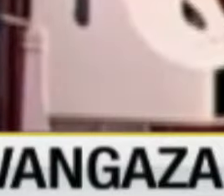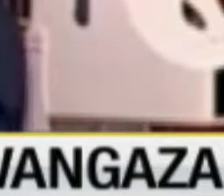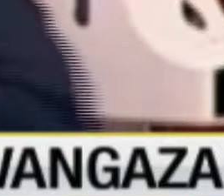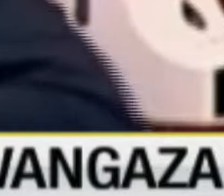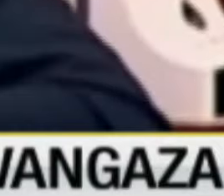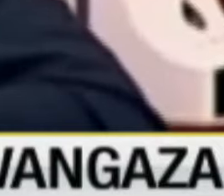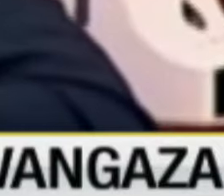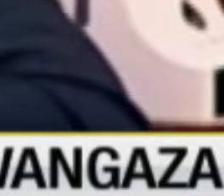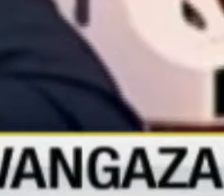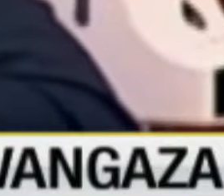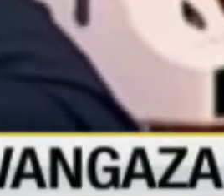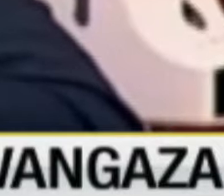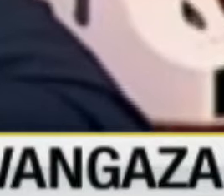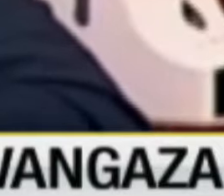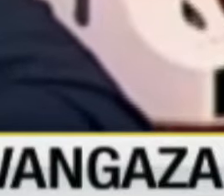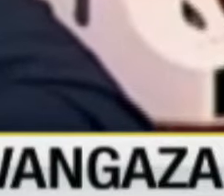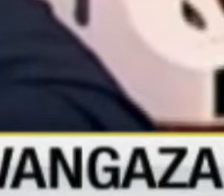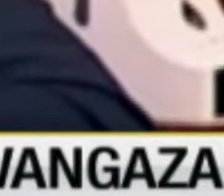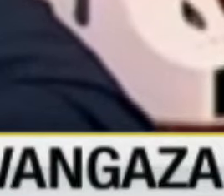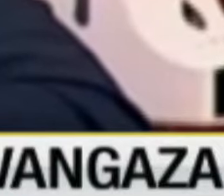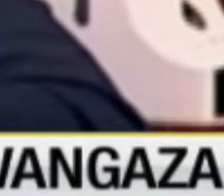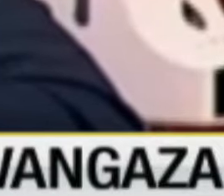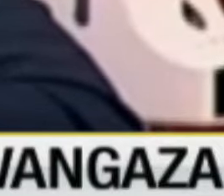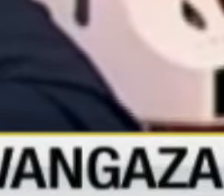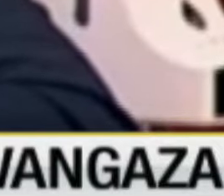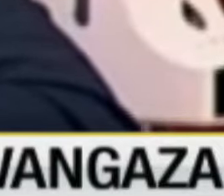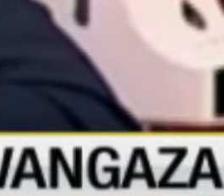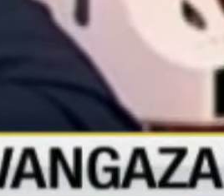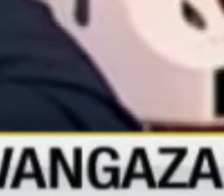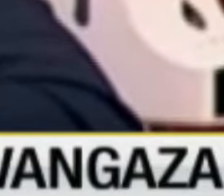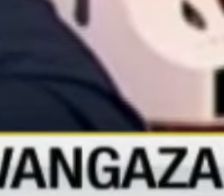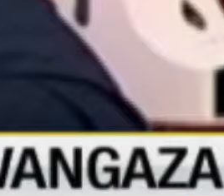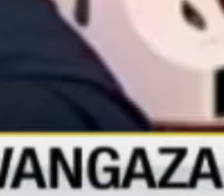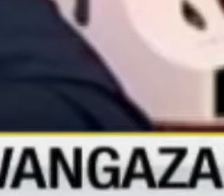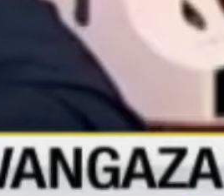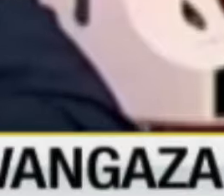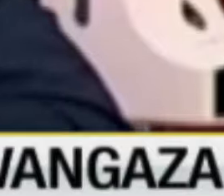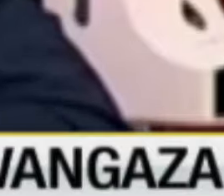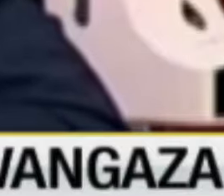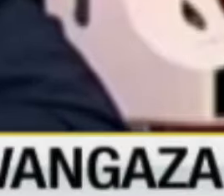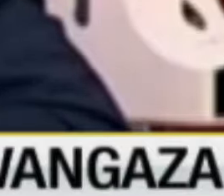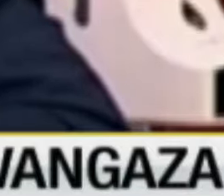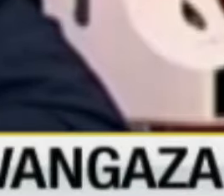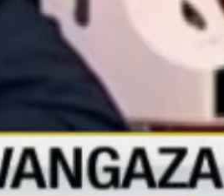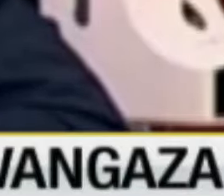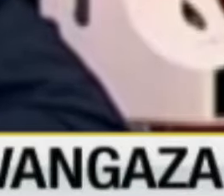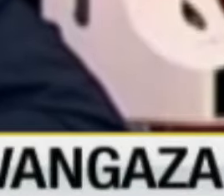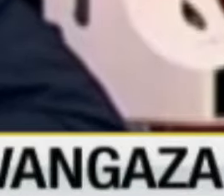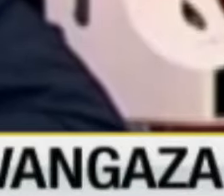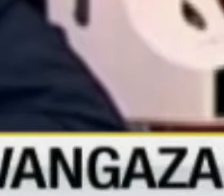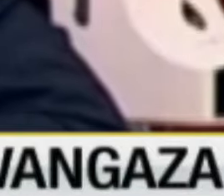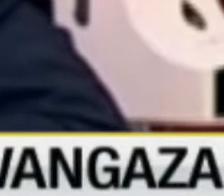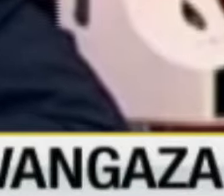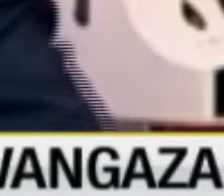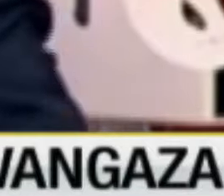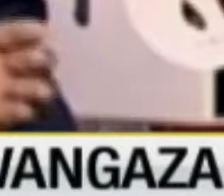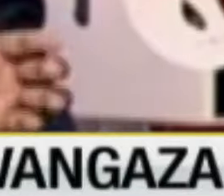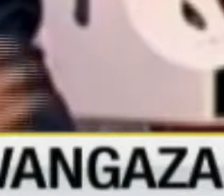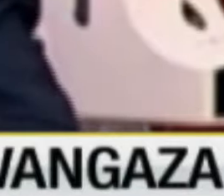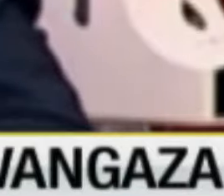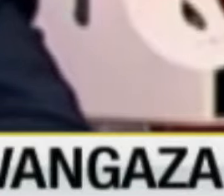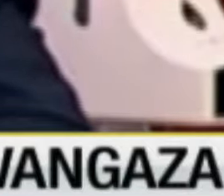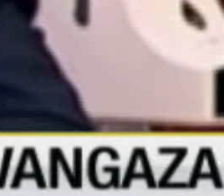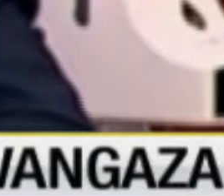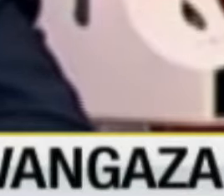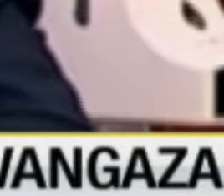the governor will take, of course, the underlying tone of the governor's response, and that is the posture that she will take when she